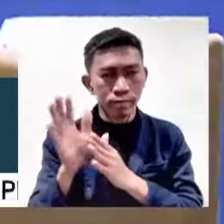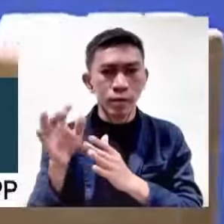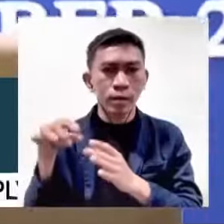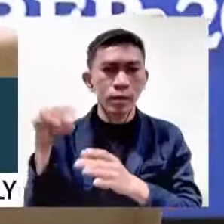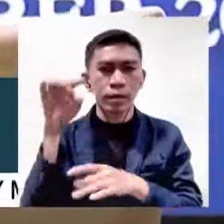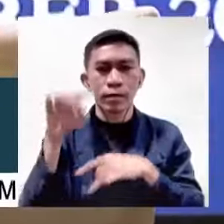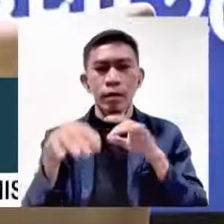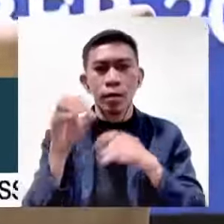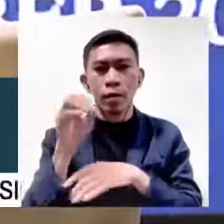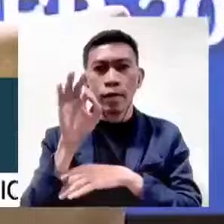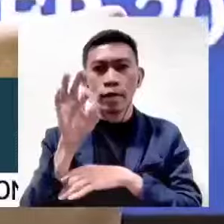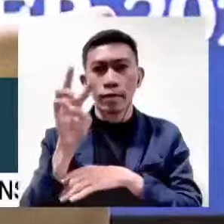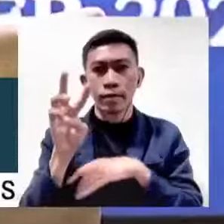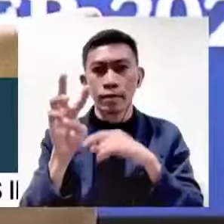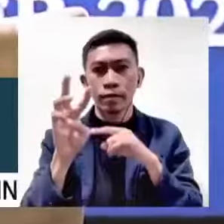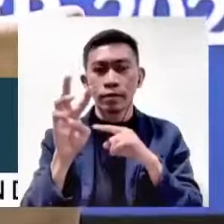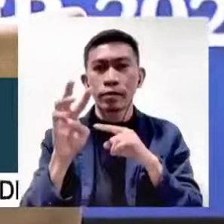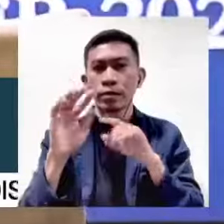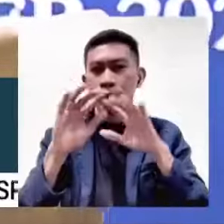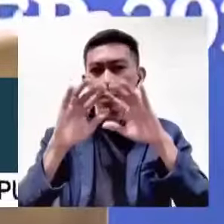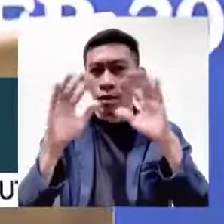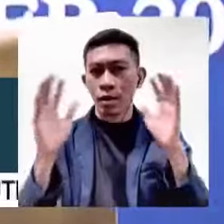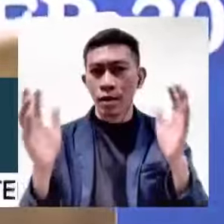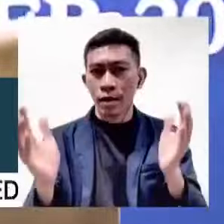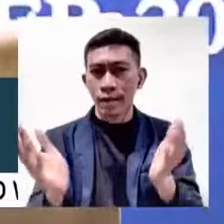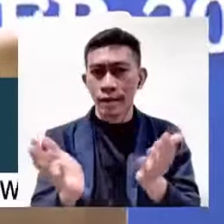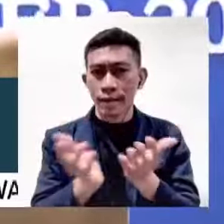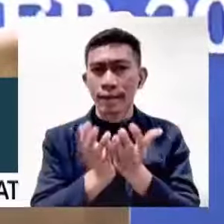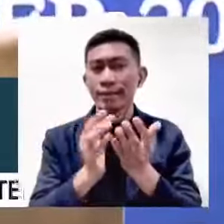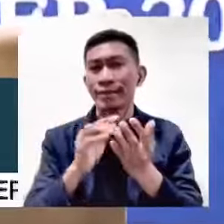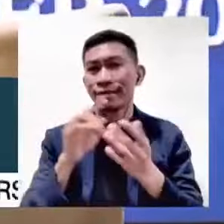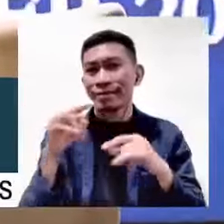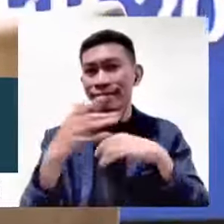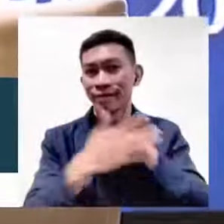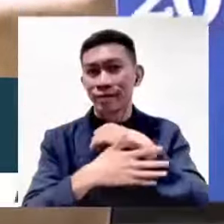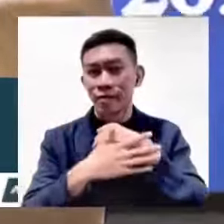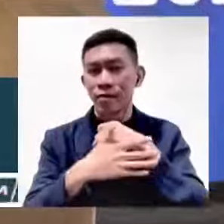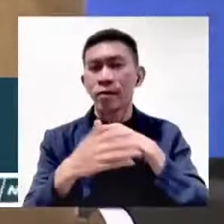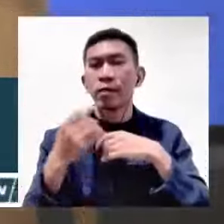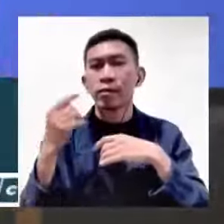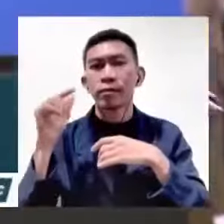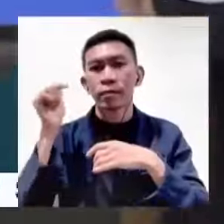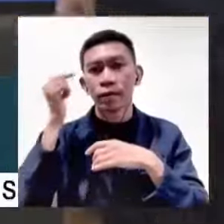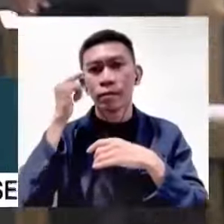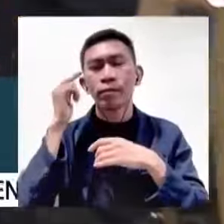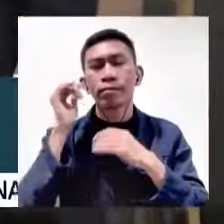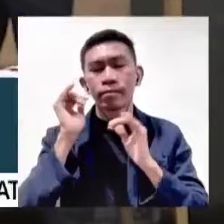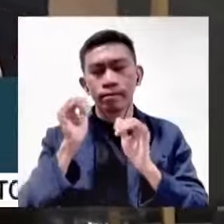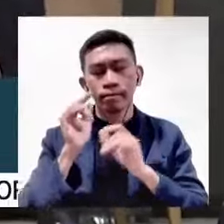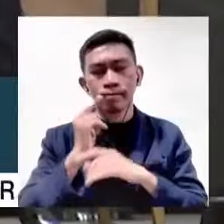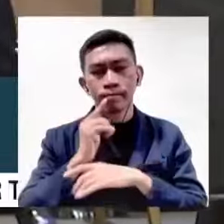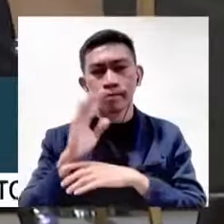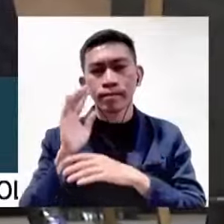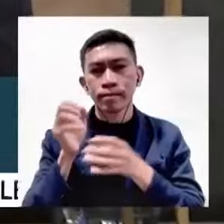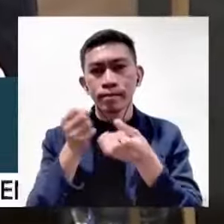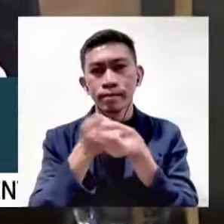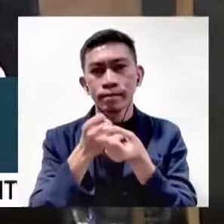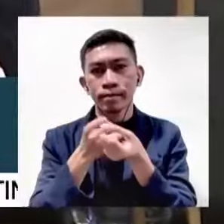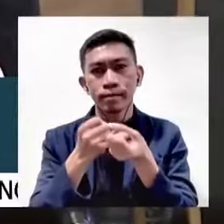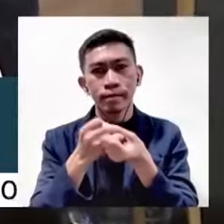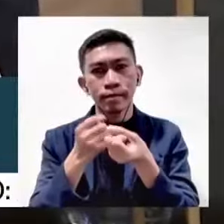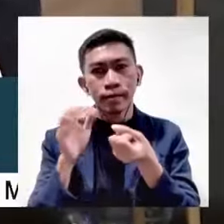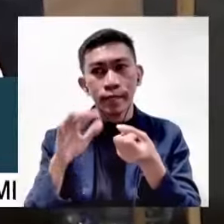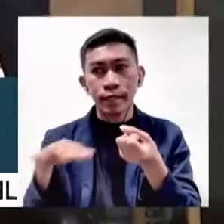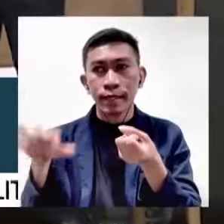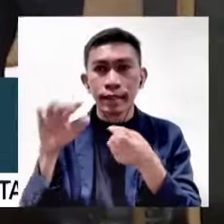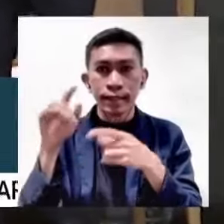overseas Filipino workers worldwide as he assured that his government is continuously working to support and assist not only their needs